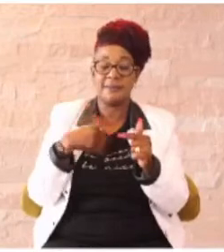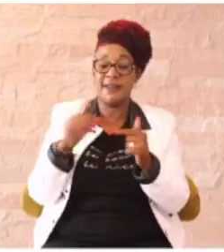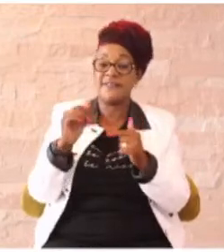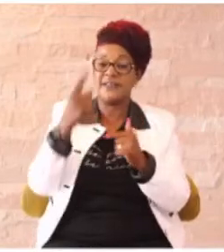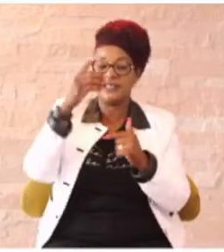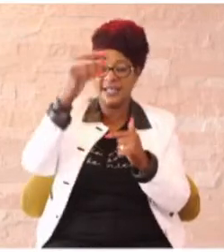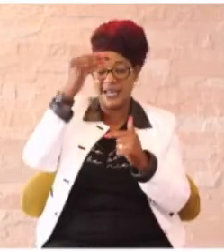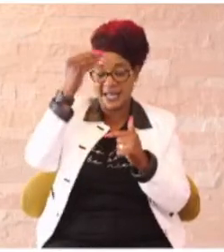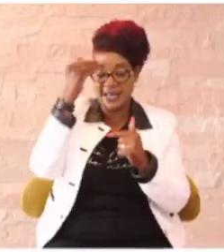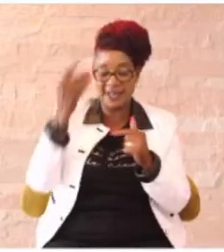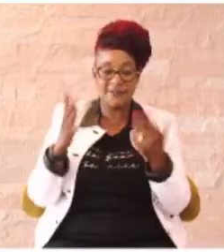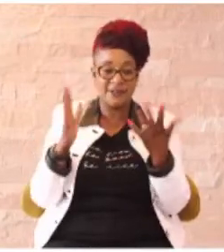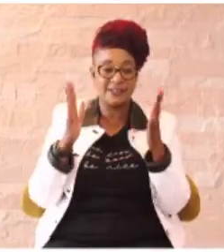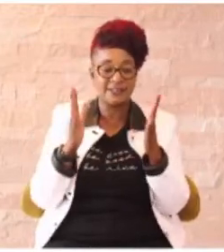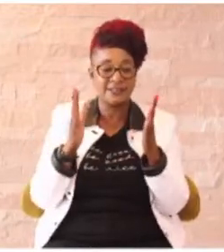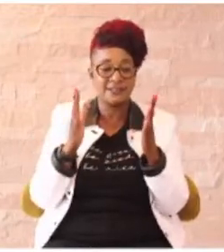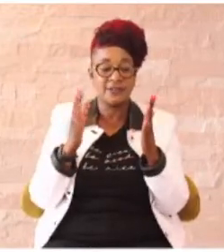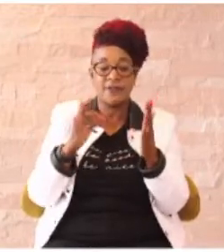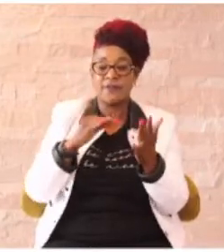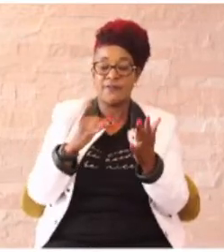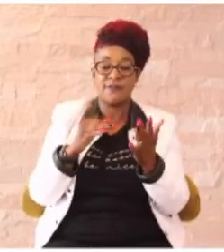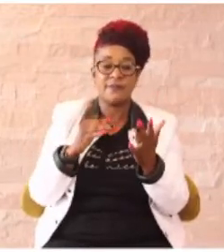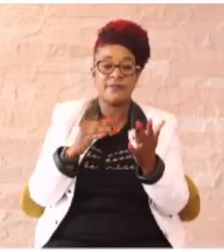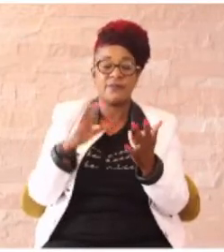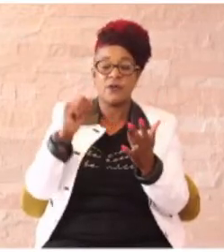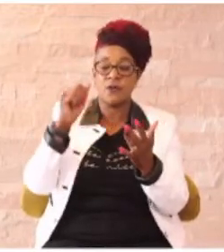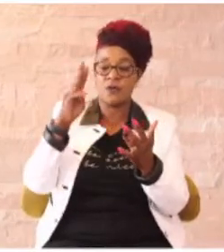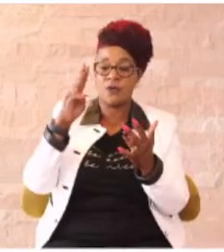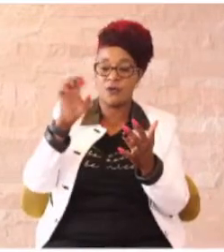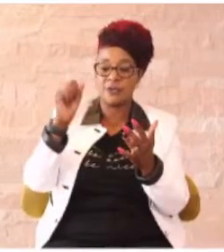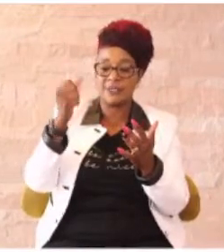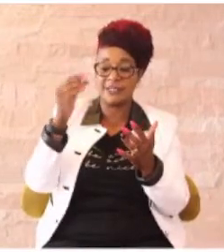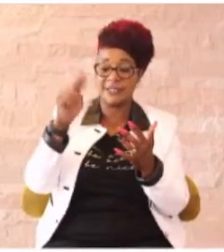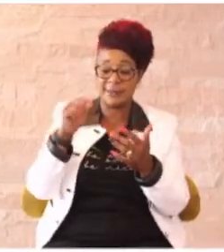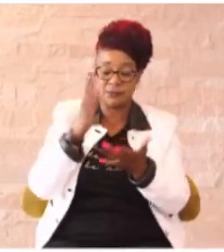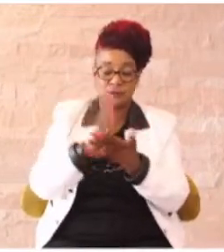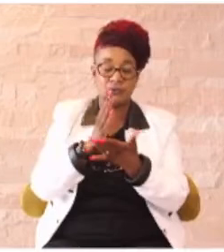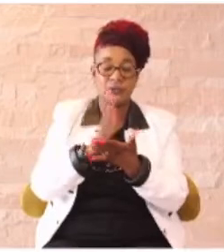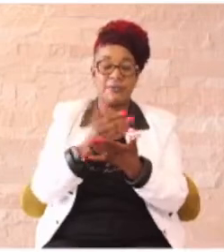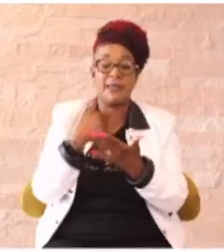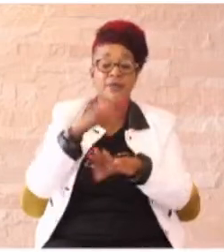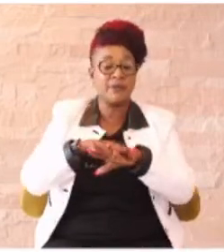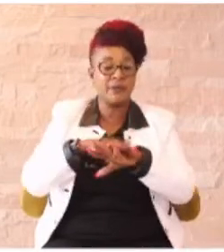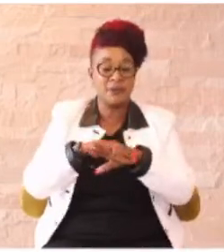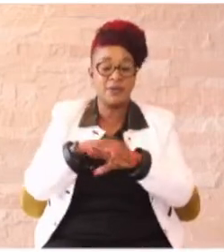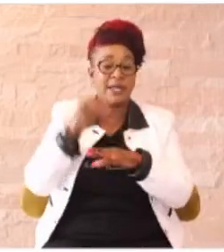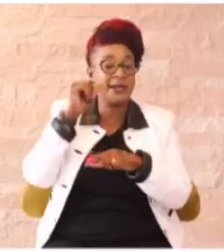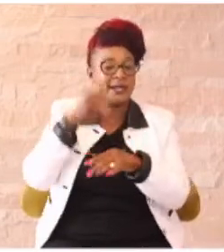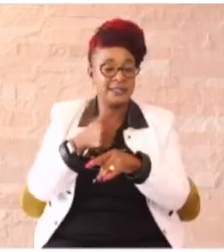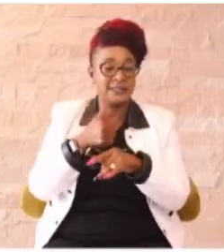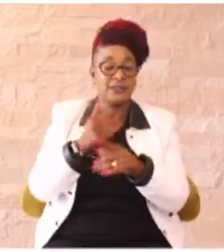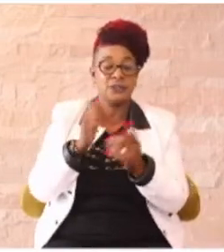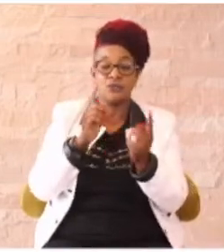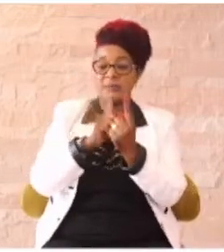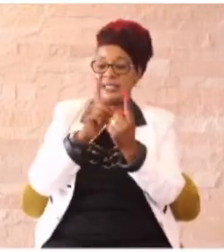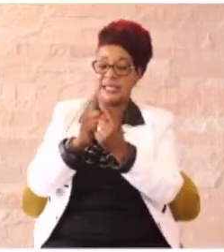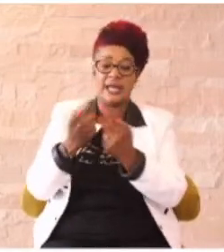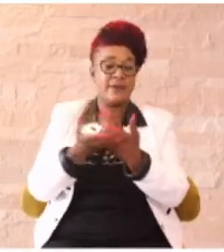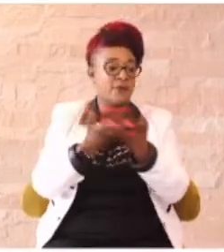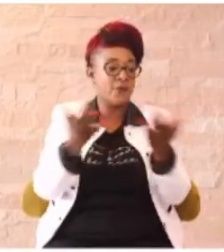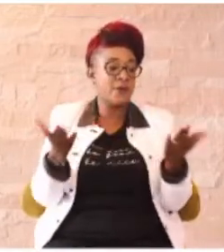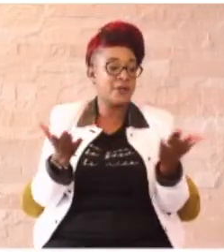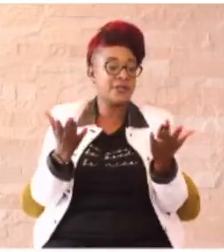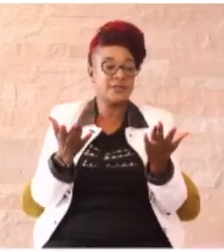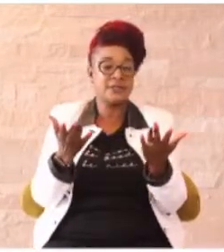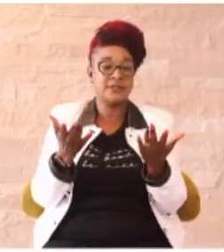learning event for AWESOME. It's been really, really nice to meet everyone out